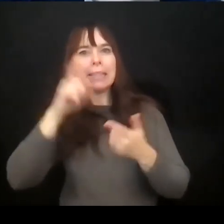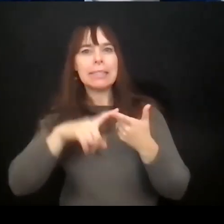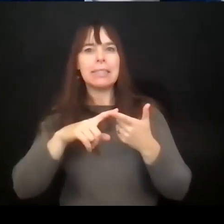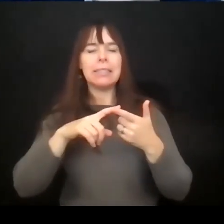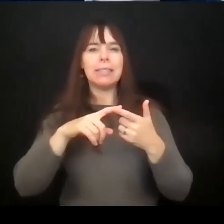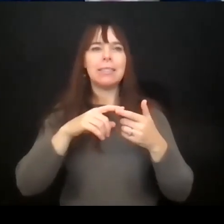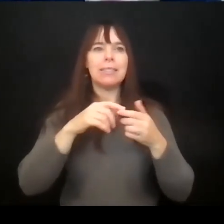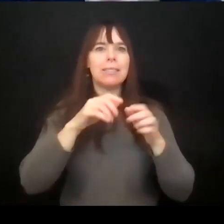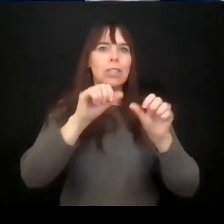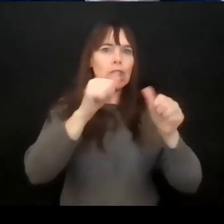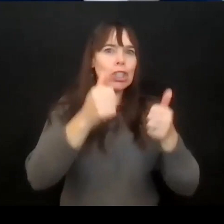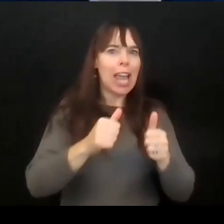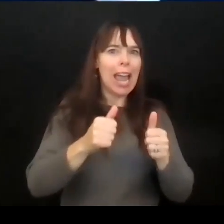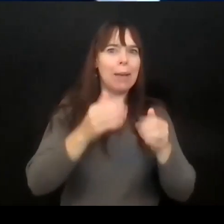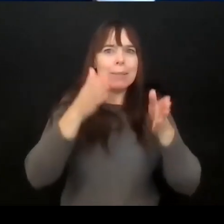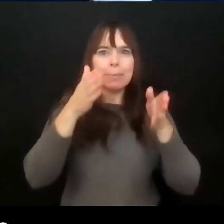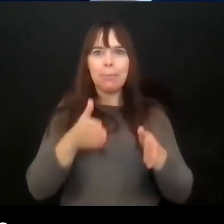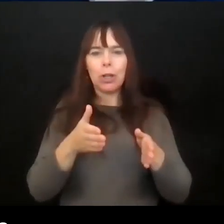figures,